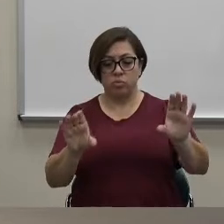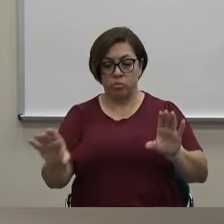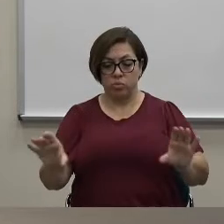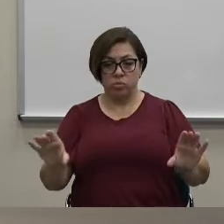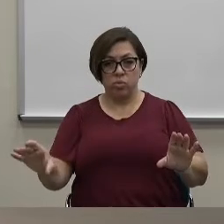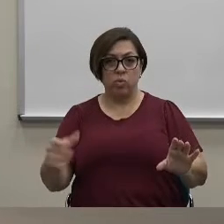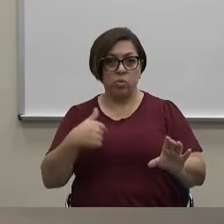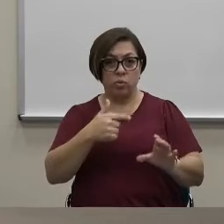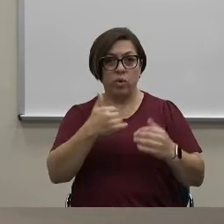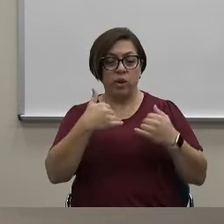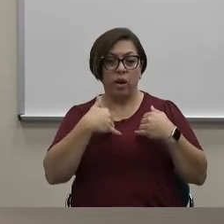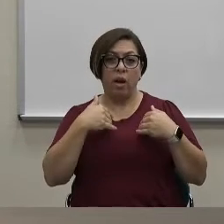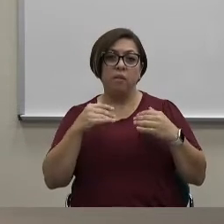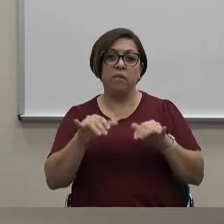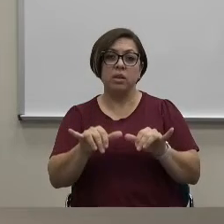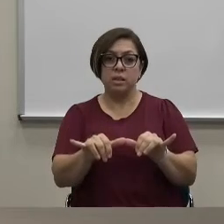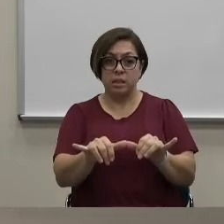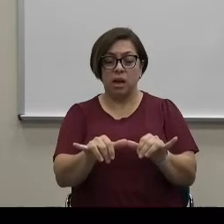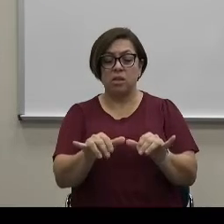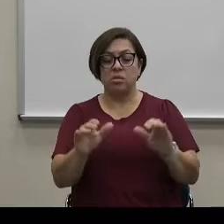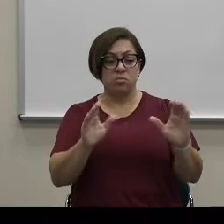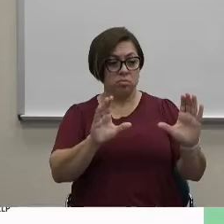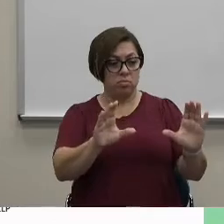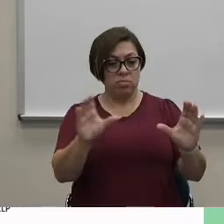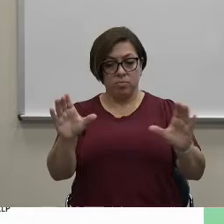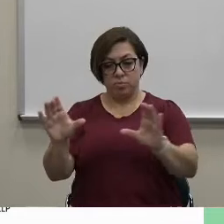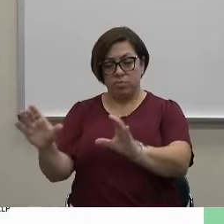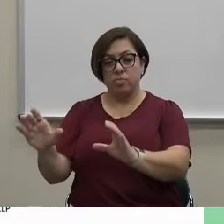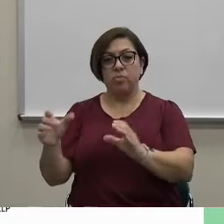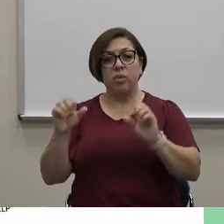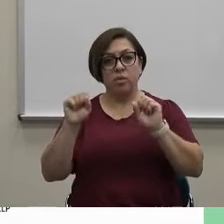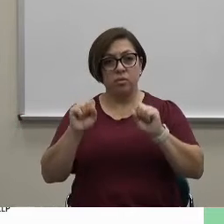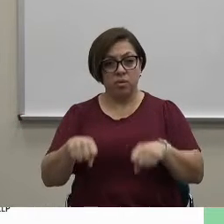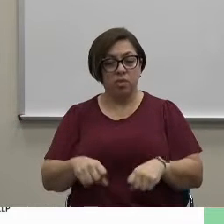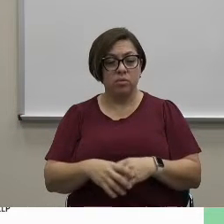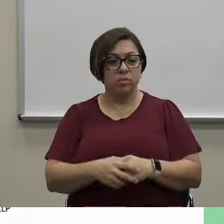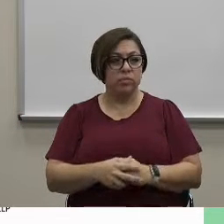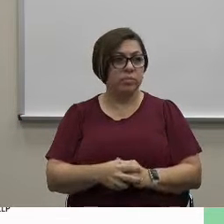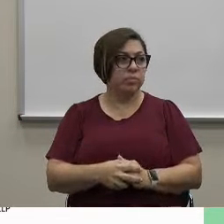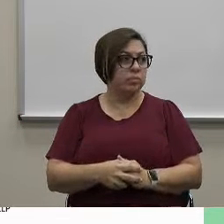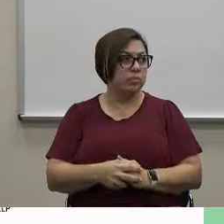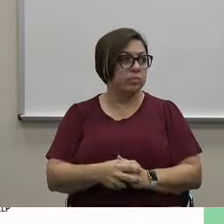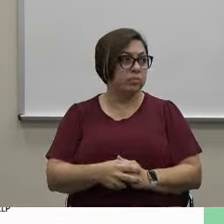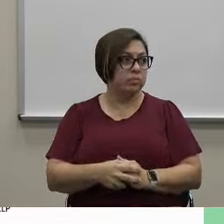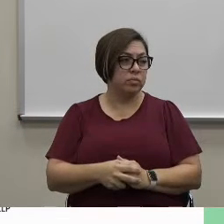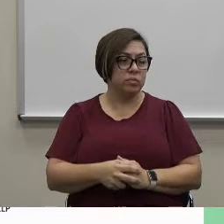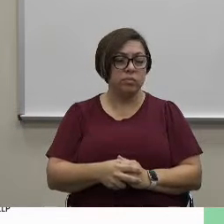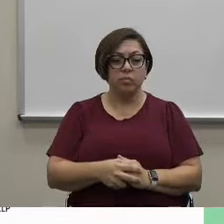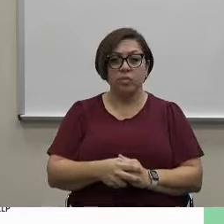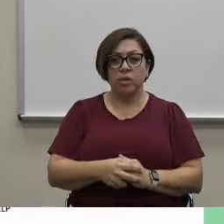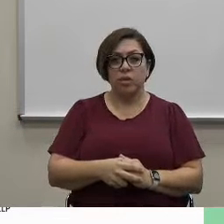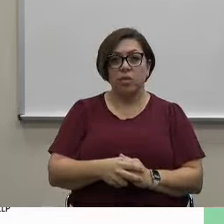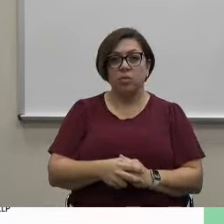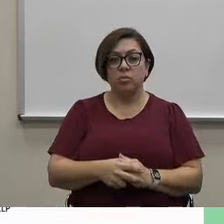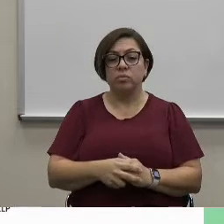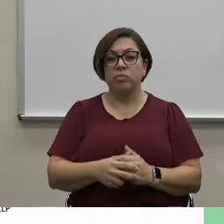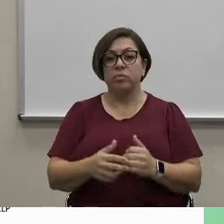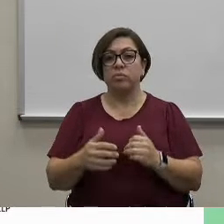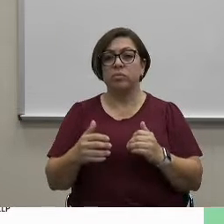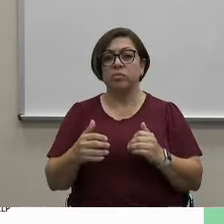size. If you could distribute everybody equally, that ideal size is what that number is. We will then take the most populous